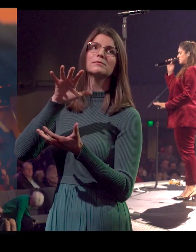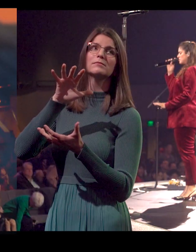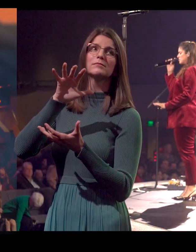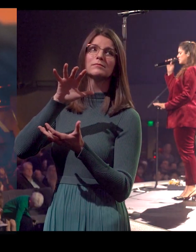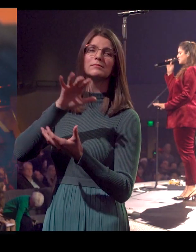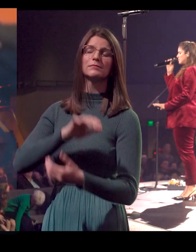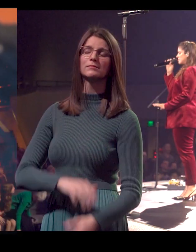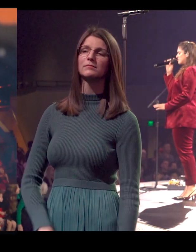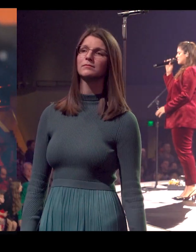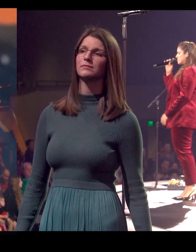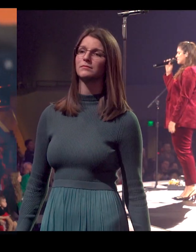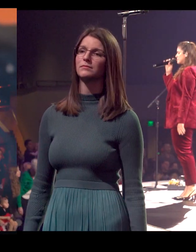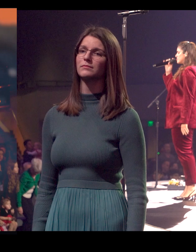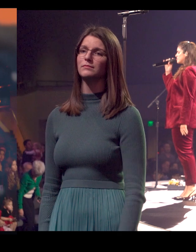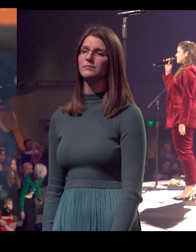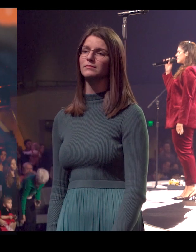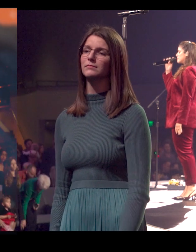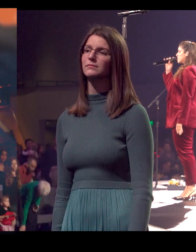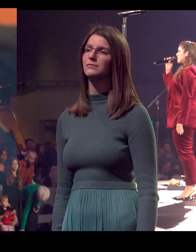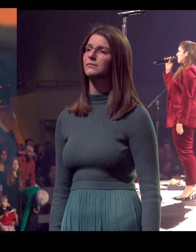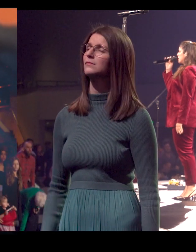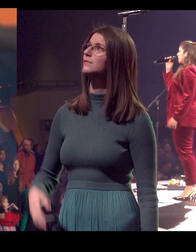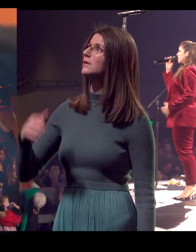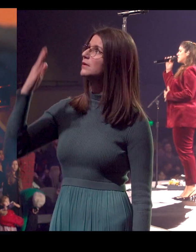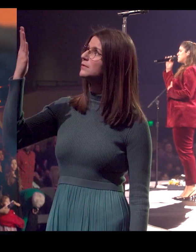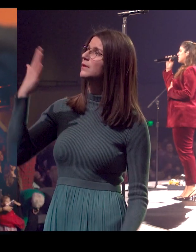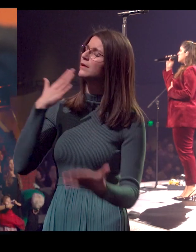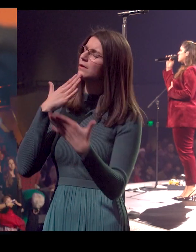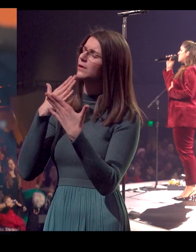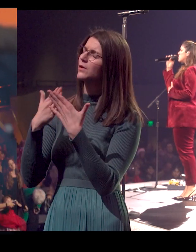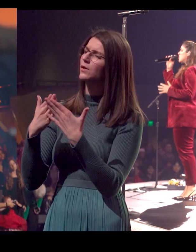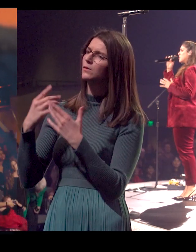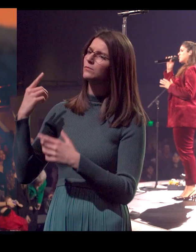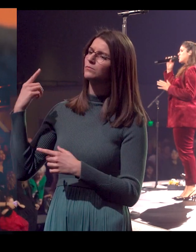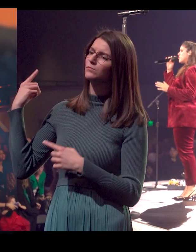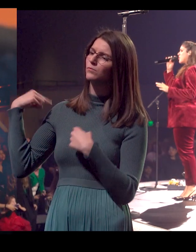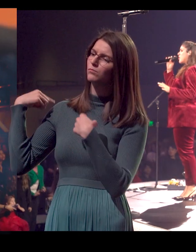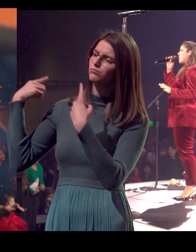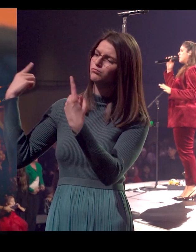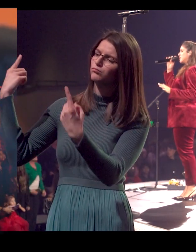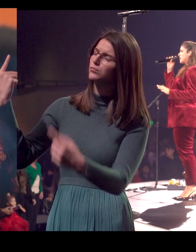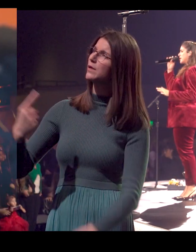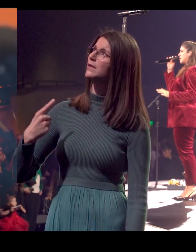He's been good through all the ages.